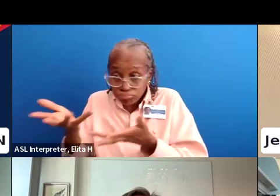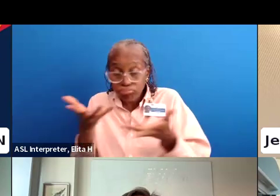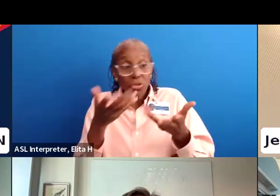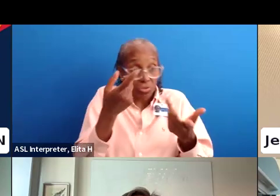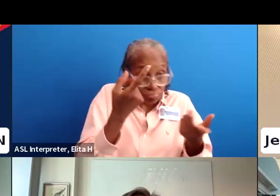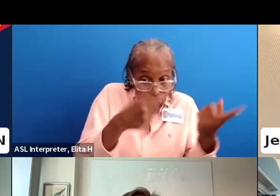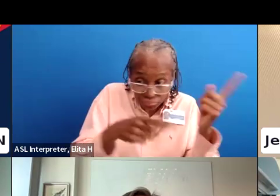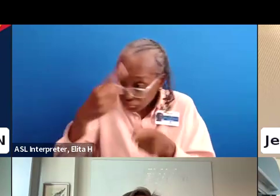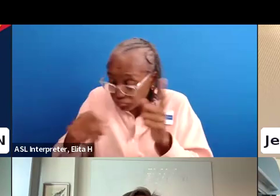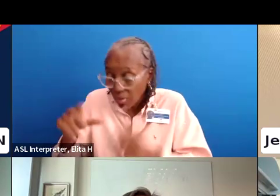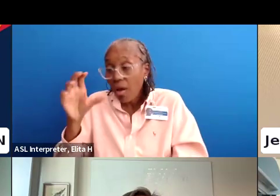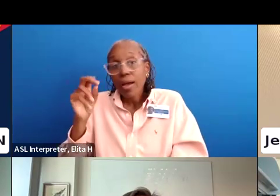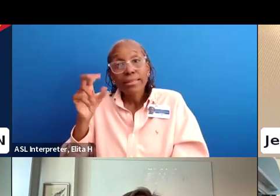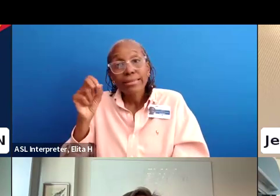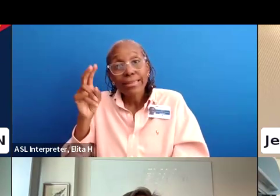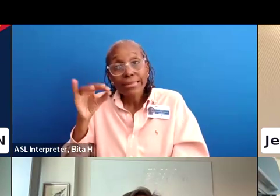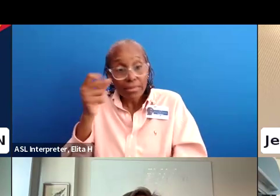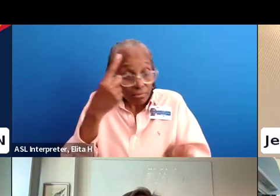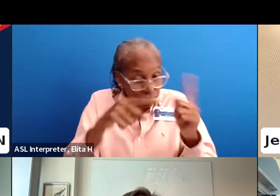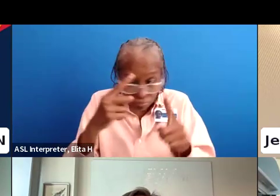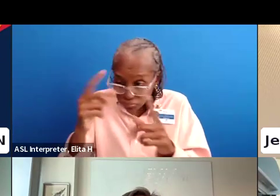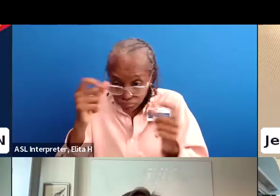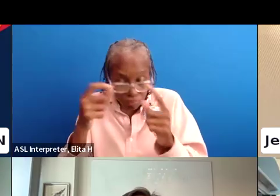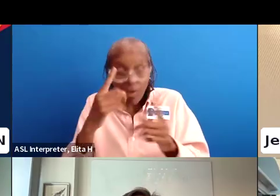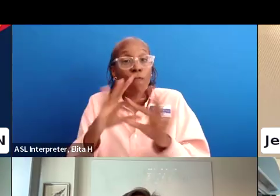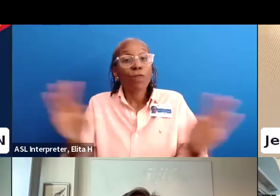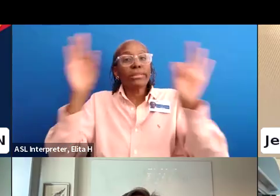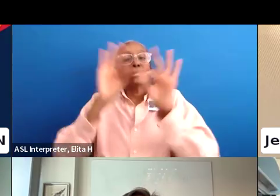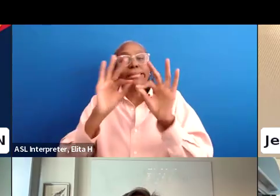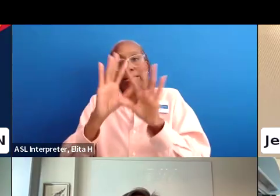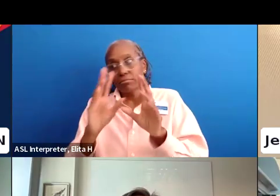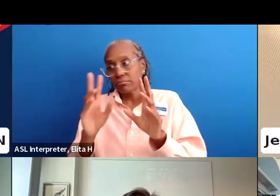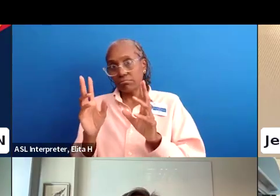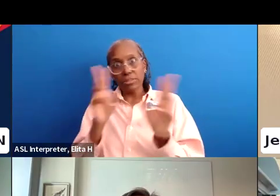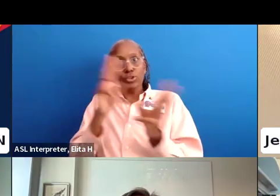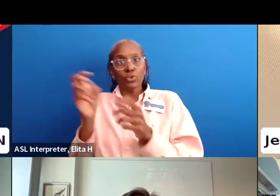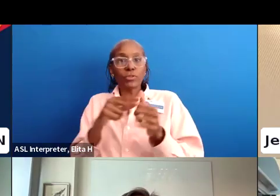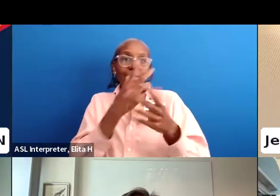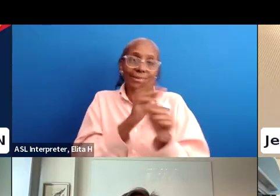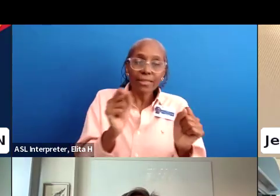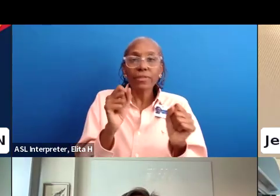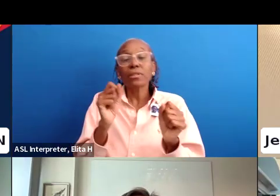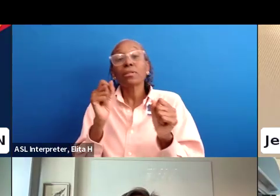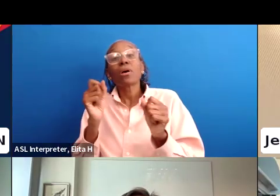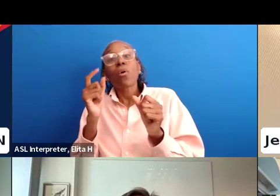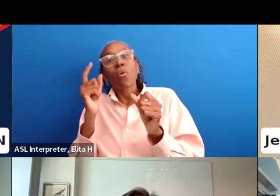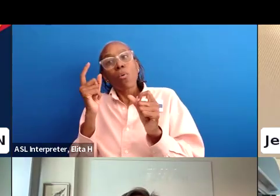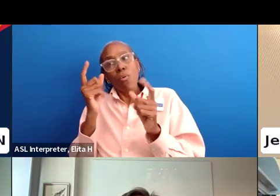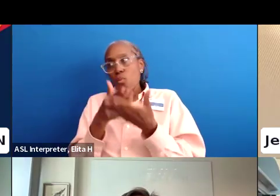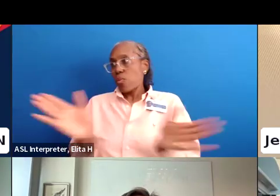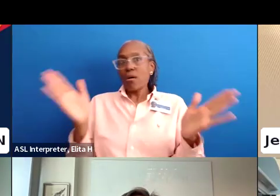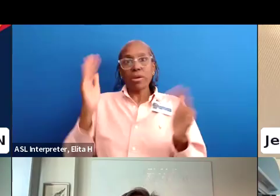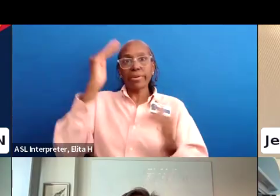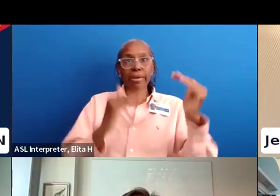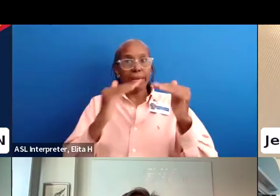of key issues in order to advance the development, safety and efficacy evaluation, and wide and equitable access to